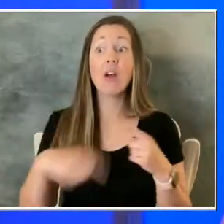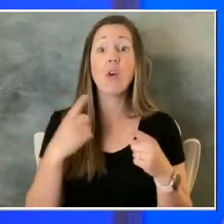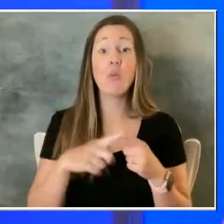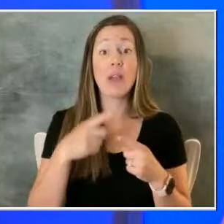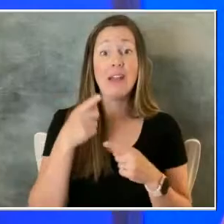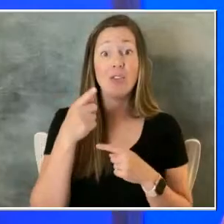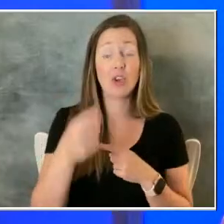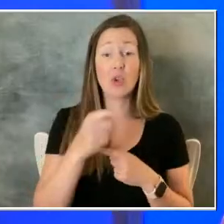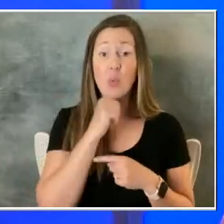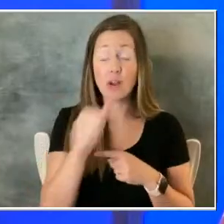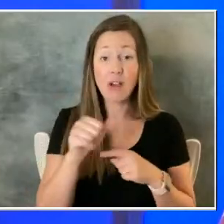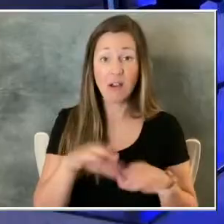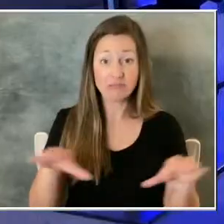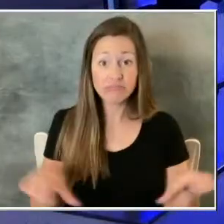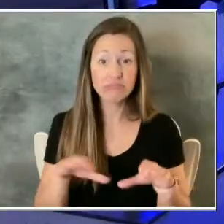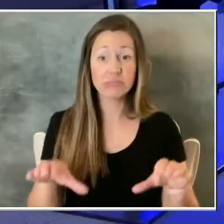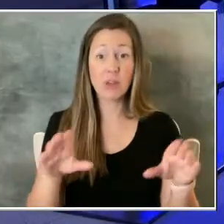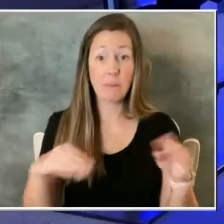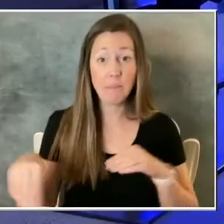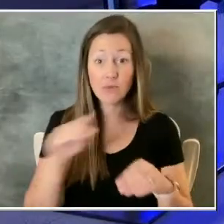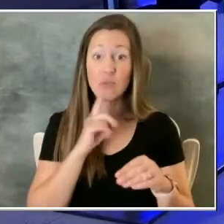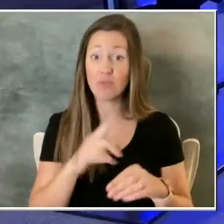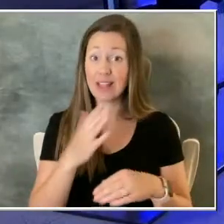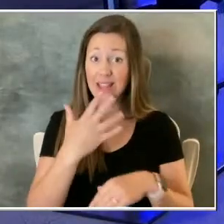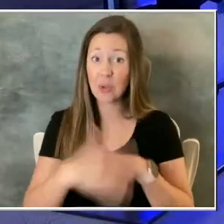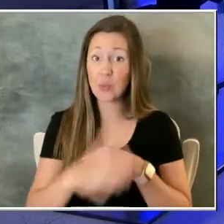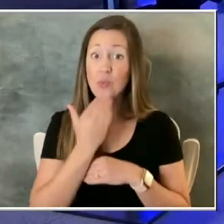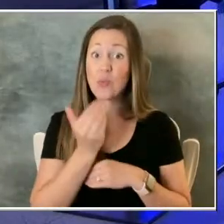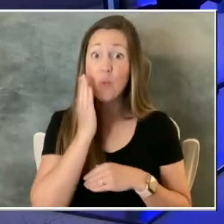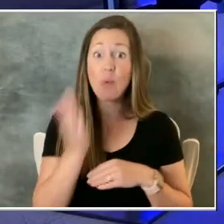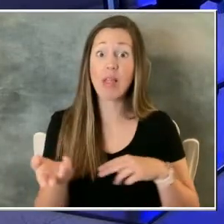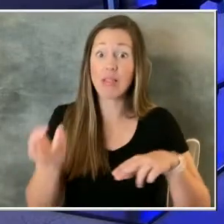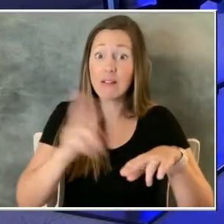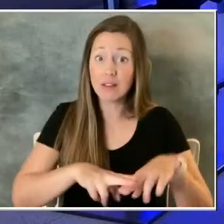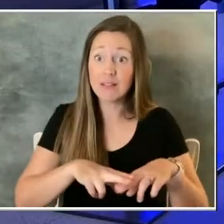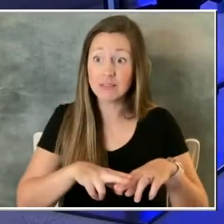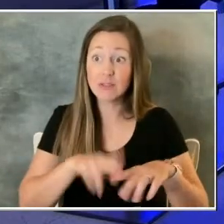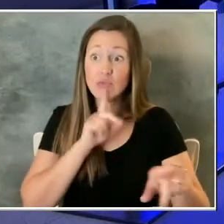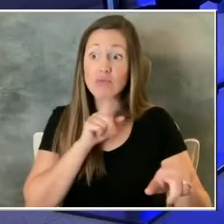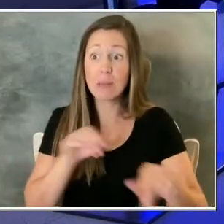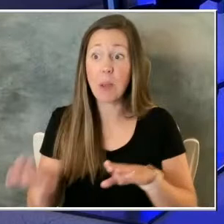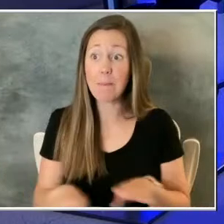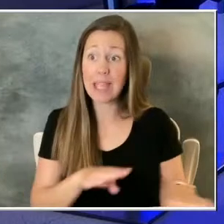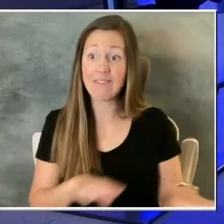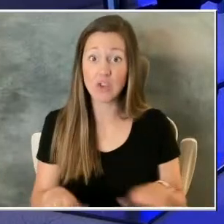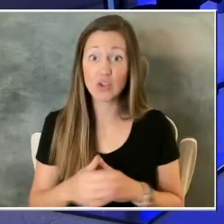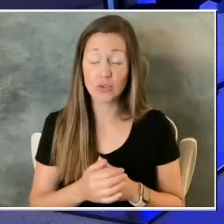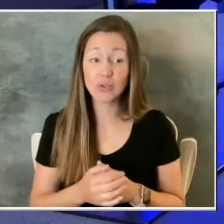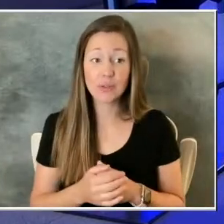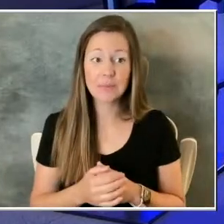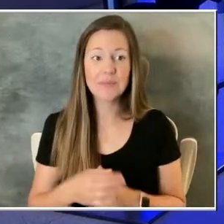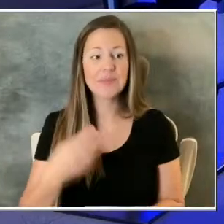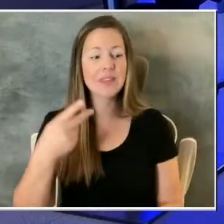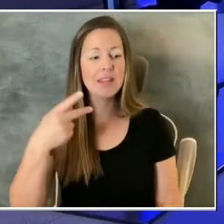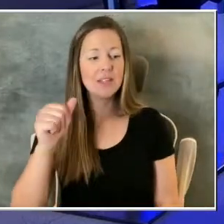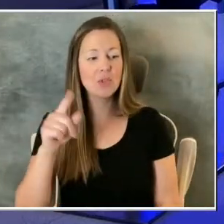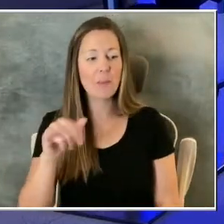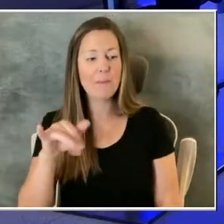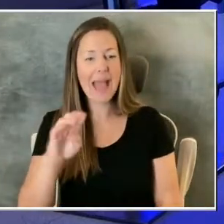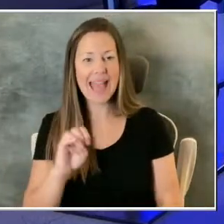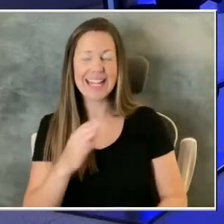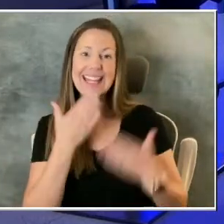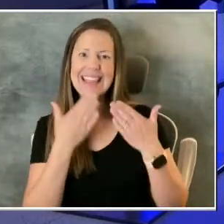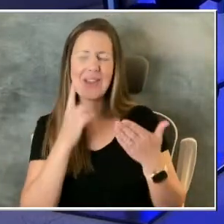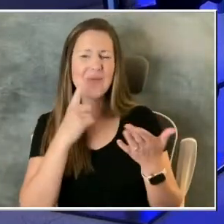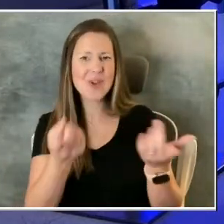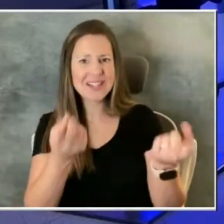glucose will go up. So it responds to your behavior. Absolutely. You know. Patty, thanks for hanging tight with us. I want to bring you in here because your food tips are